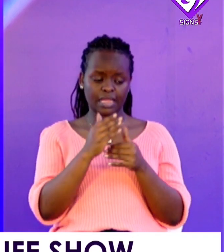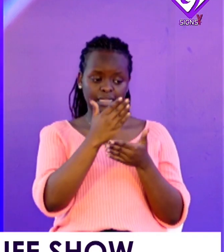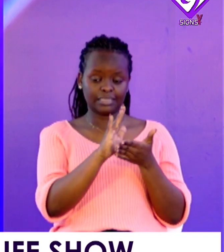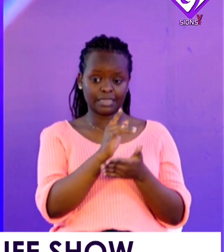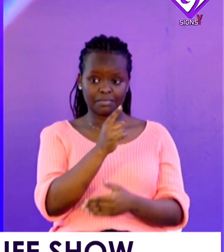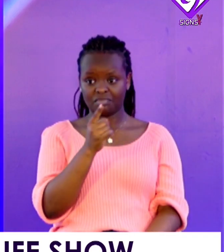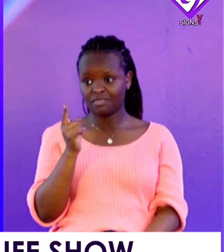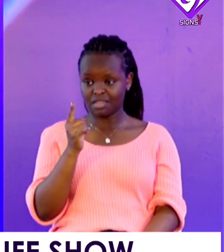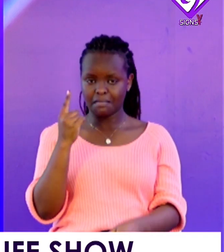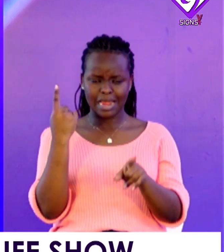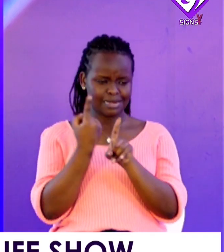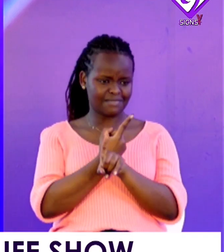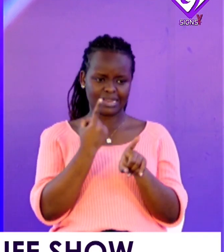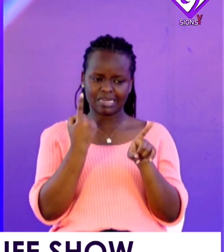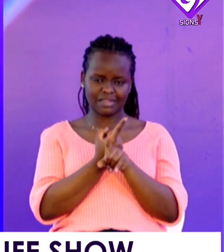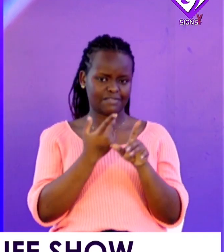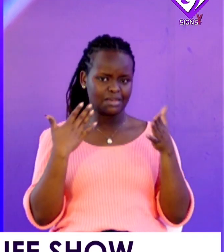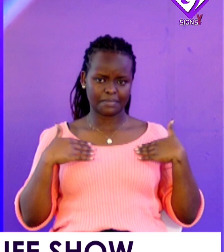are in these